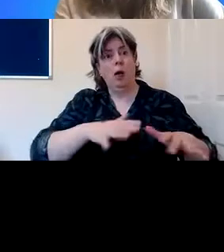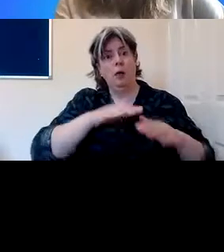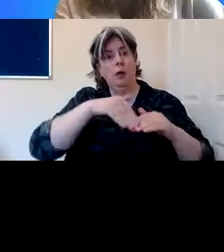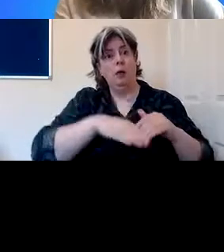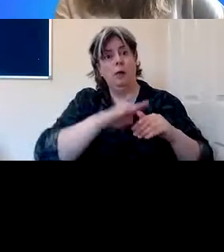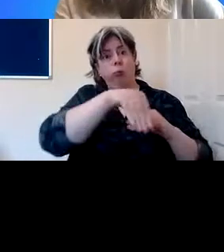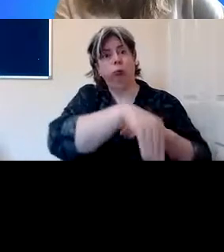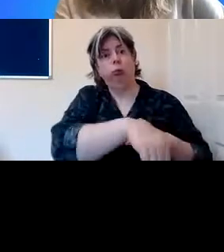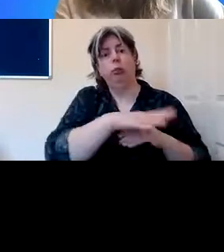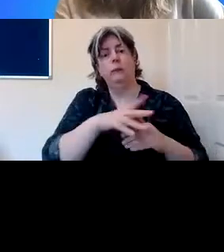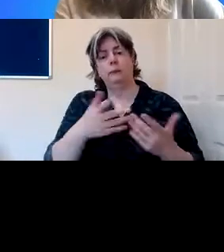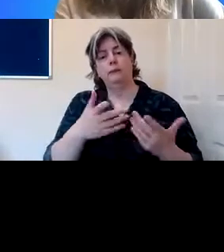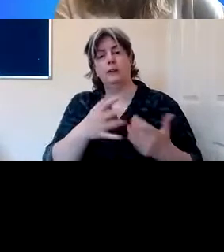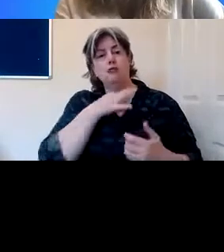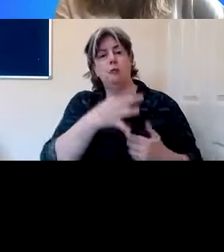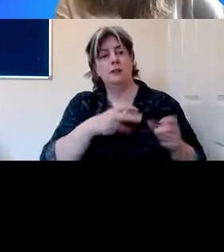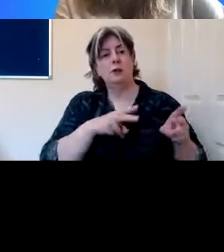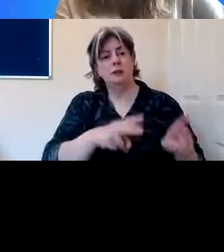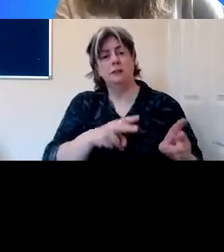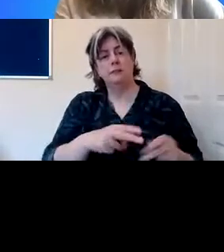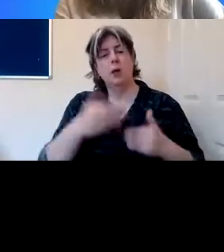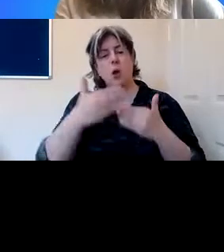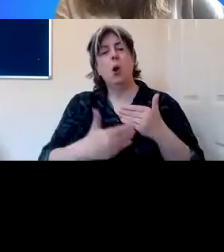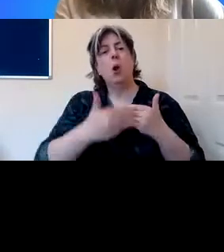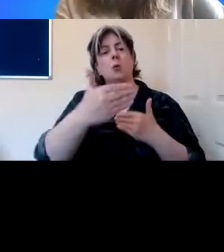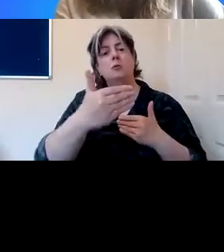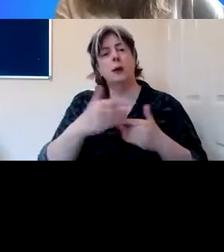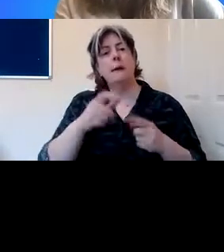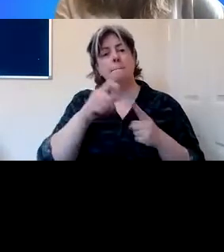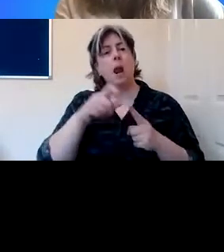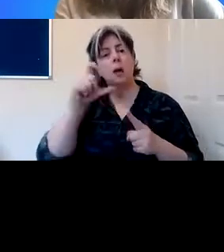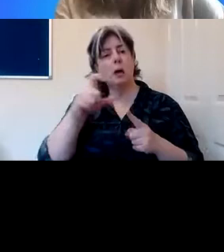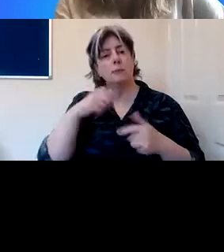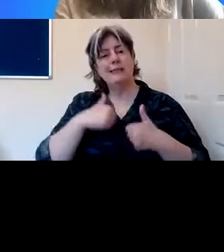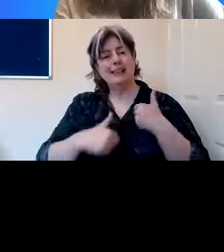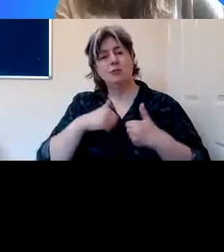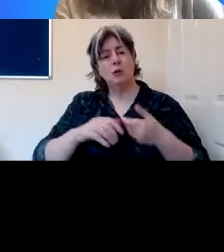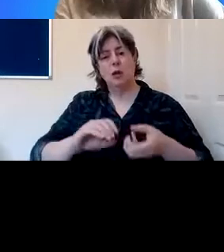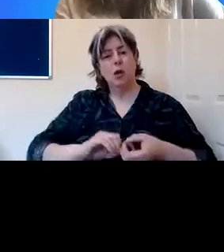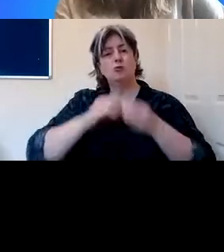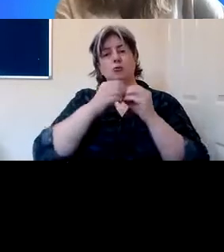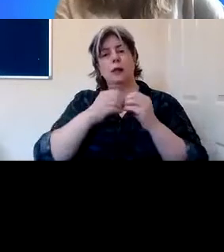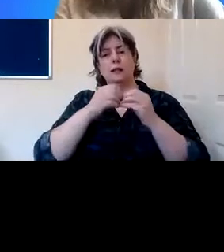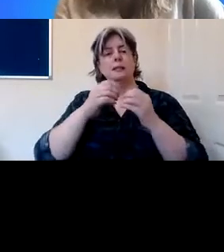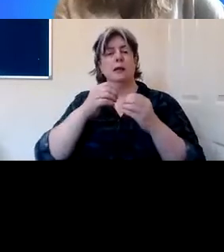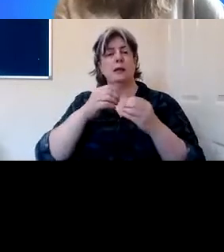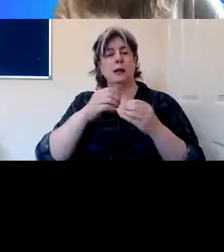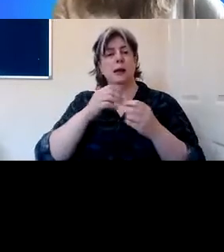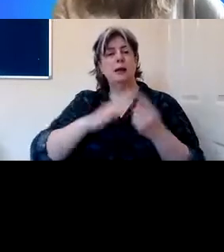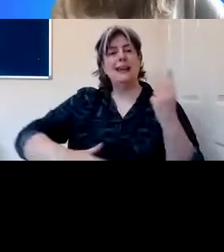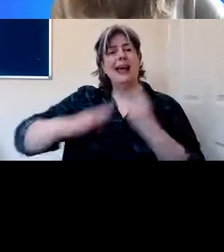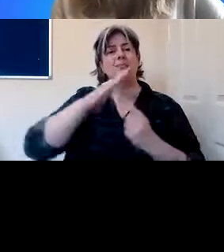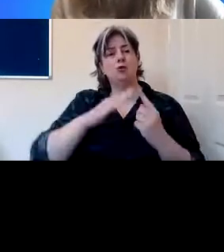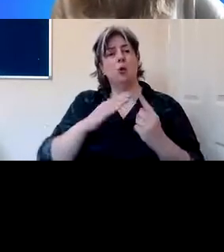term, Plaid Cymru is interested in creating a national set of terms and conditions across the whole of the public sector in Wales so that we